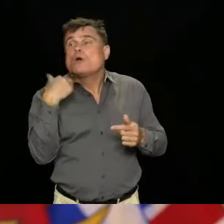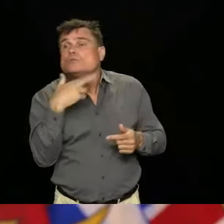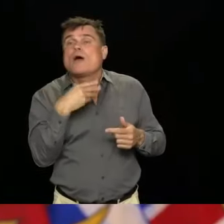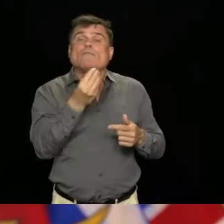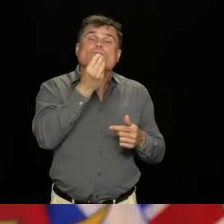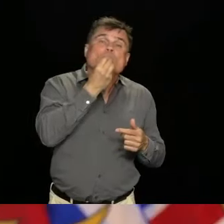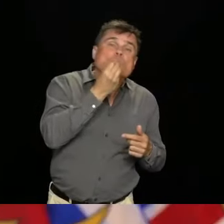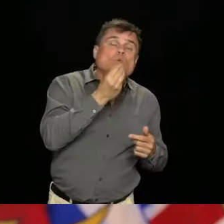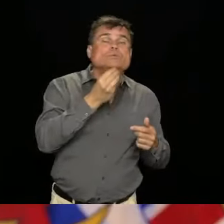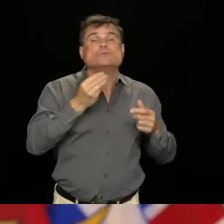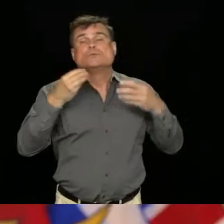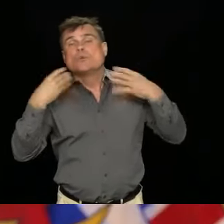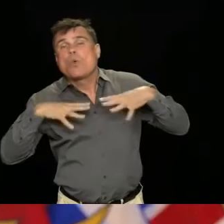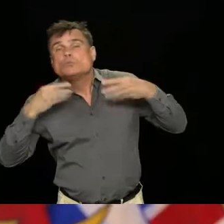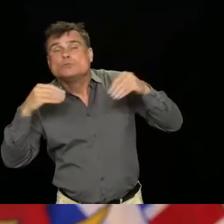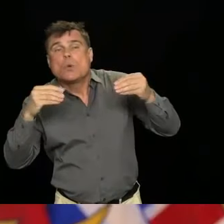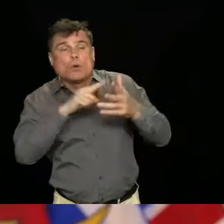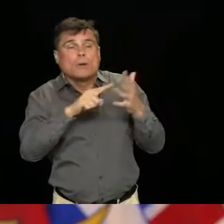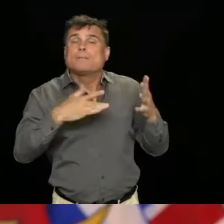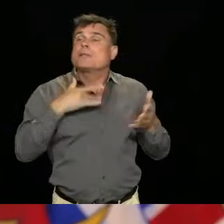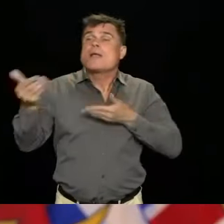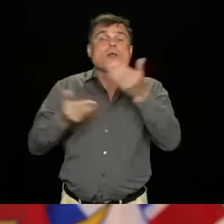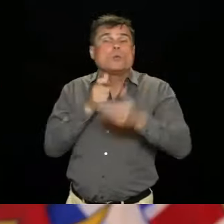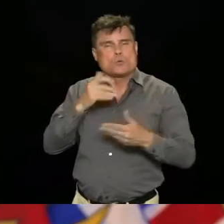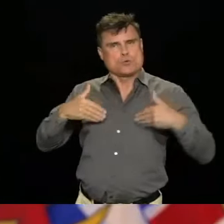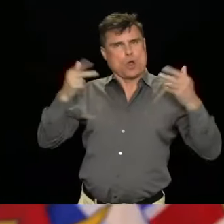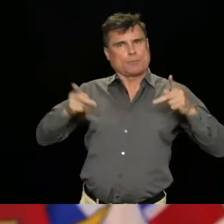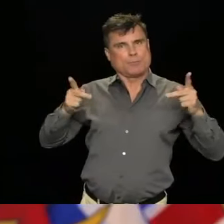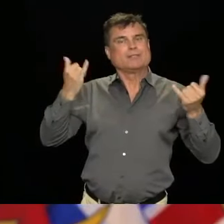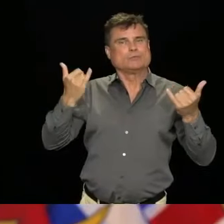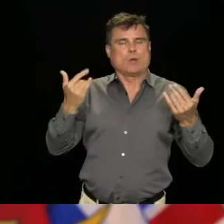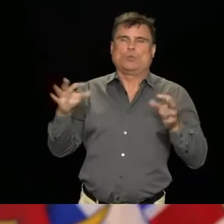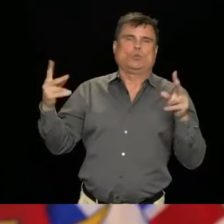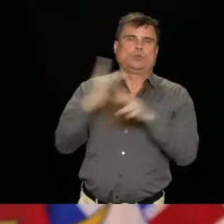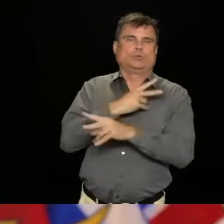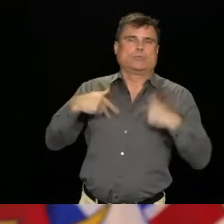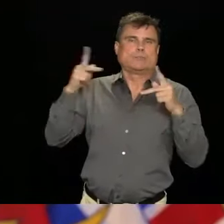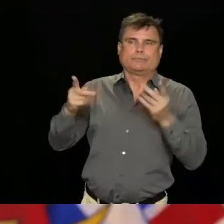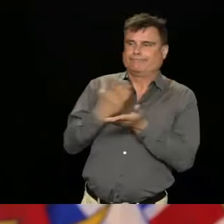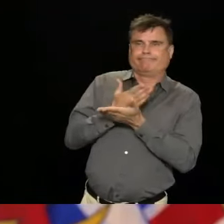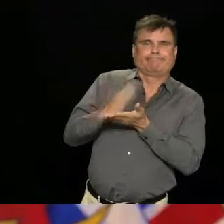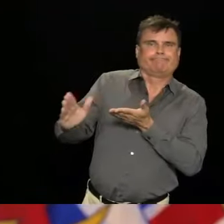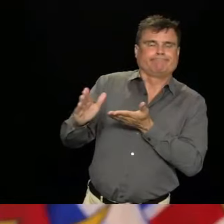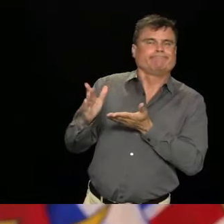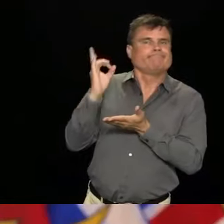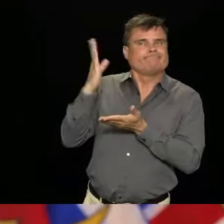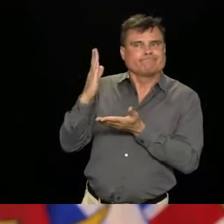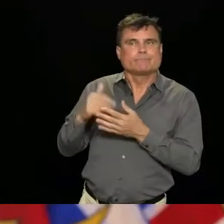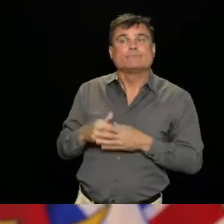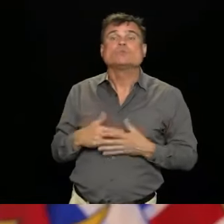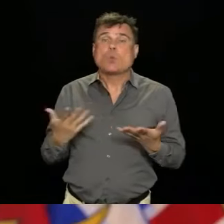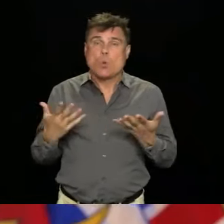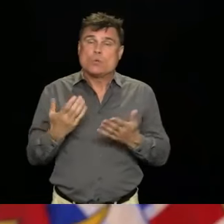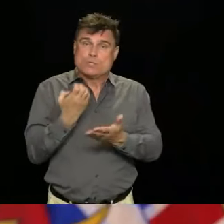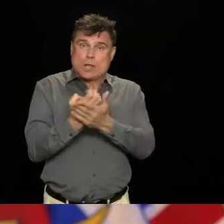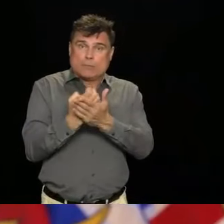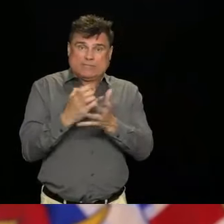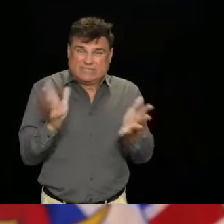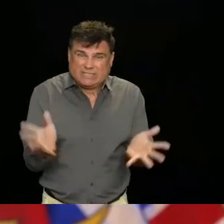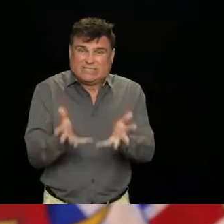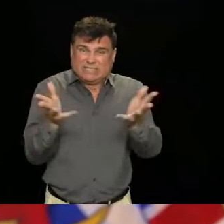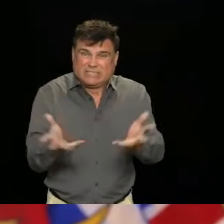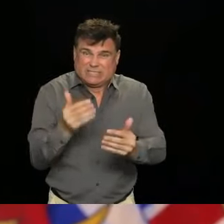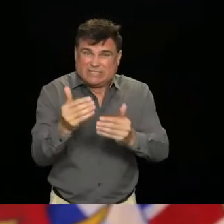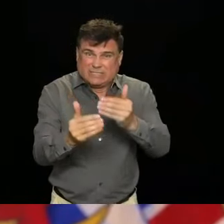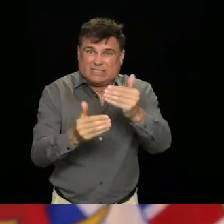I think it really shows, as we move to recovery in the economy, that it will need to take a different kind of focus. It will need to